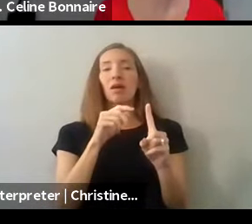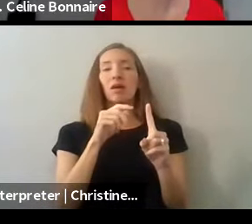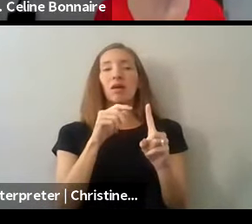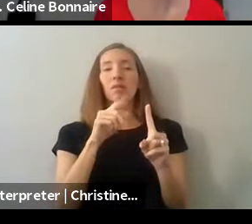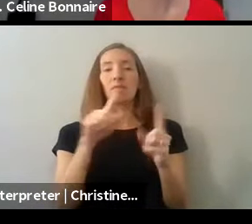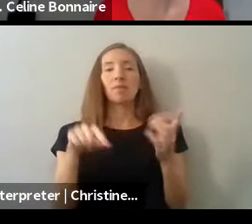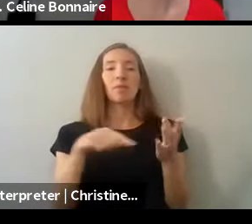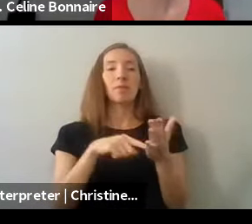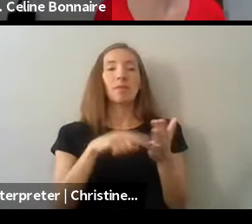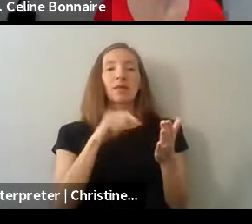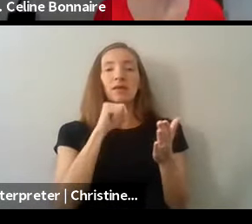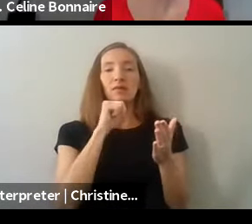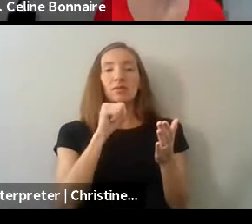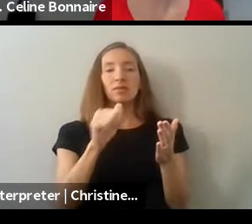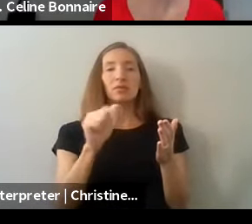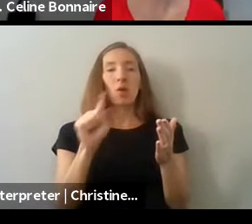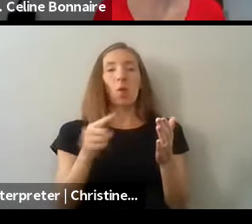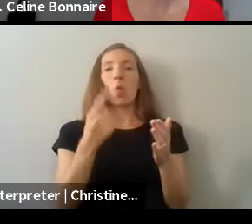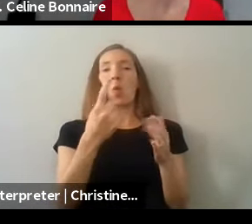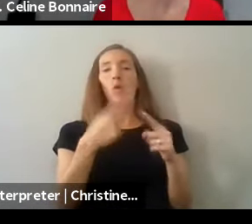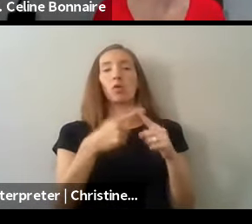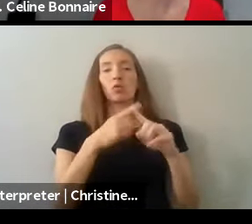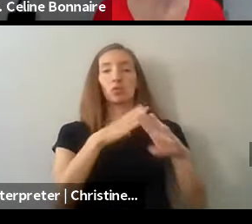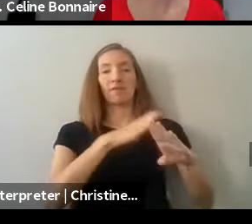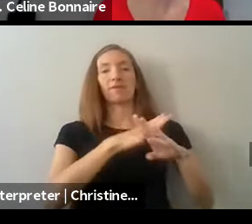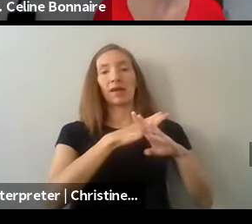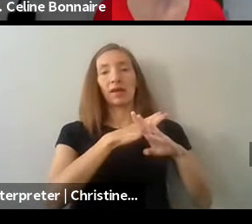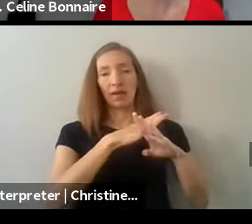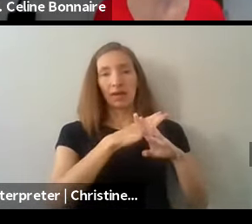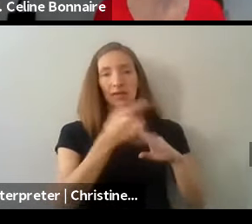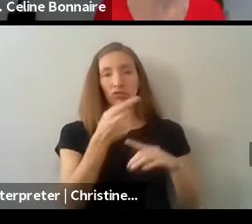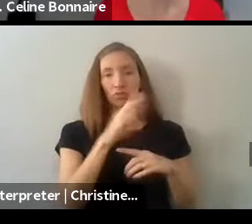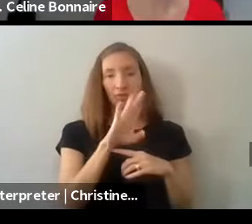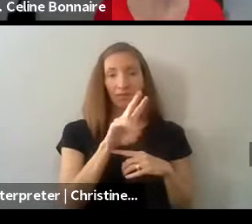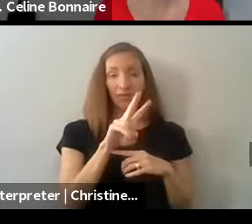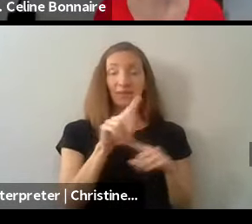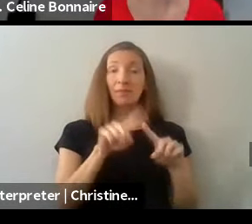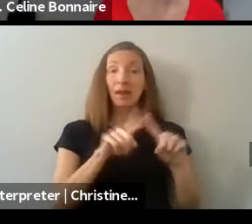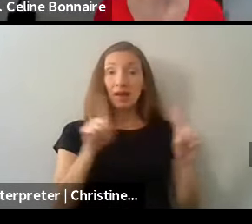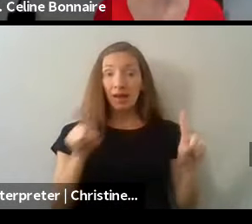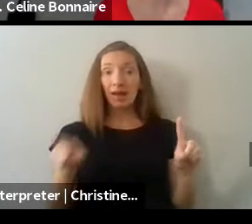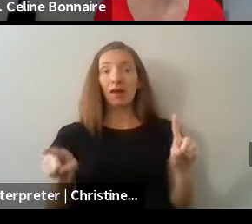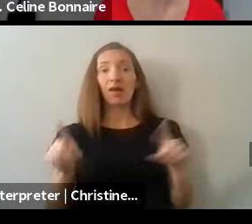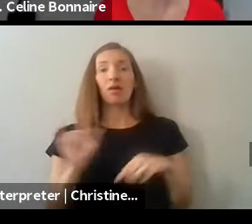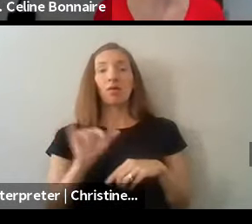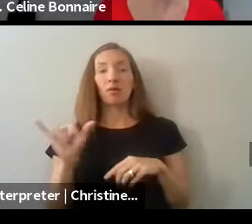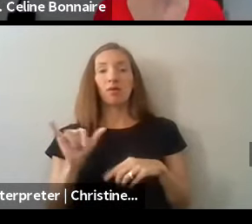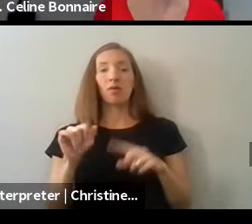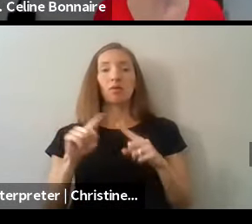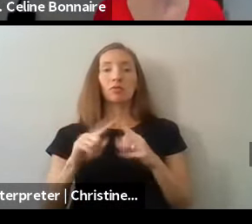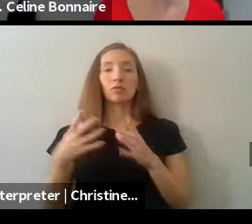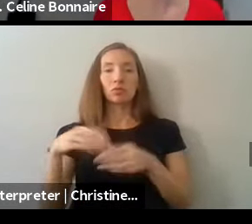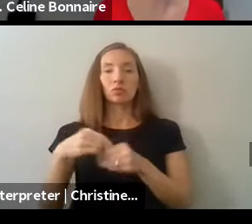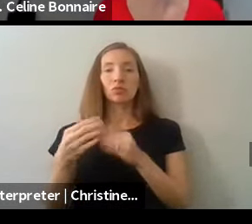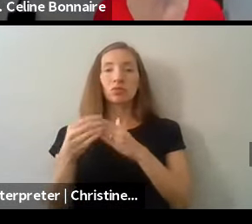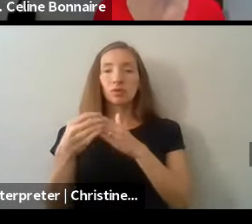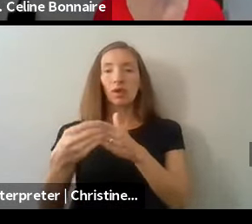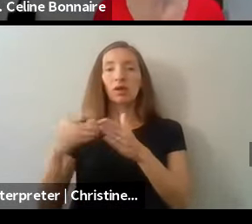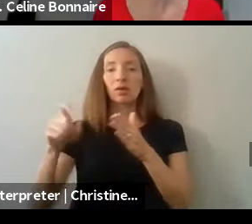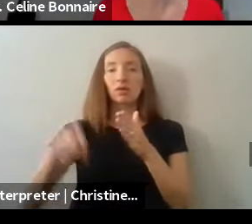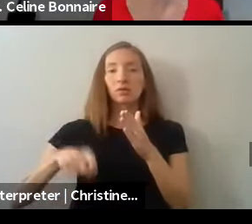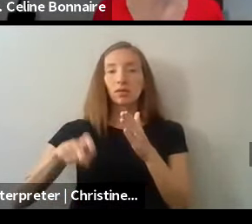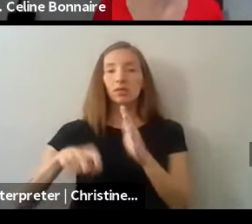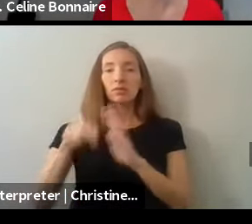prevent and respond to GBV, but has included guiding the necessary policy and program